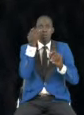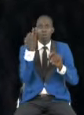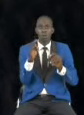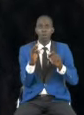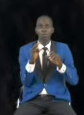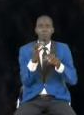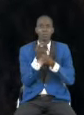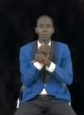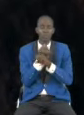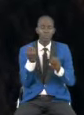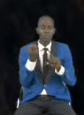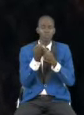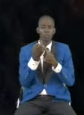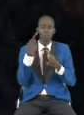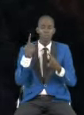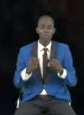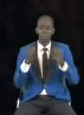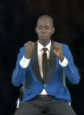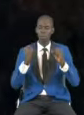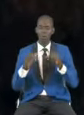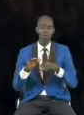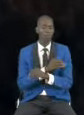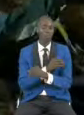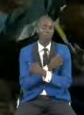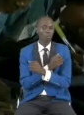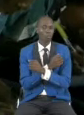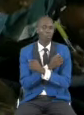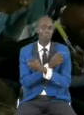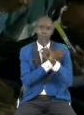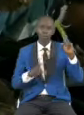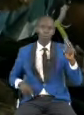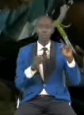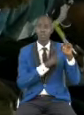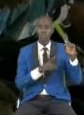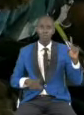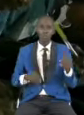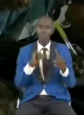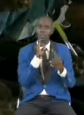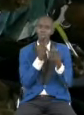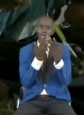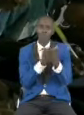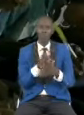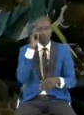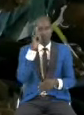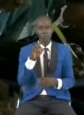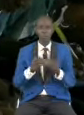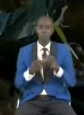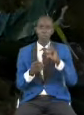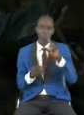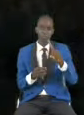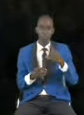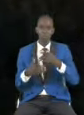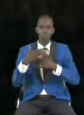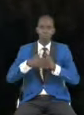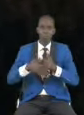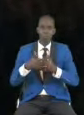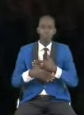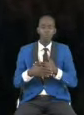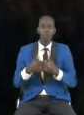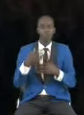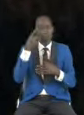powerful Lord. A Lord is waiting for you. Look at number one, manna for